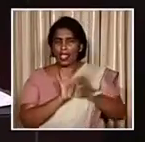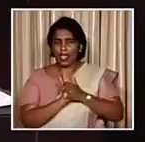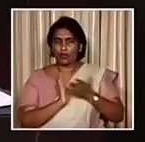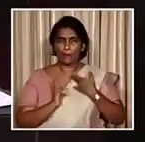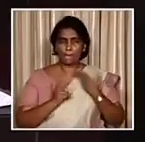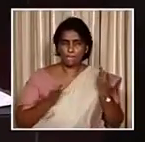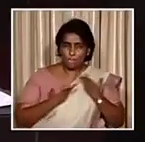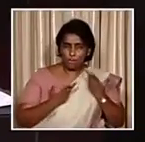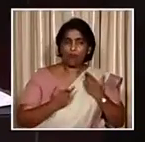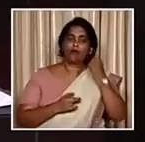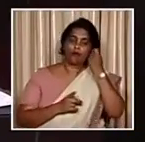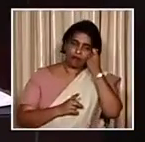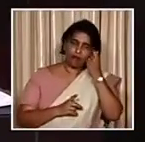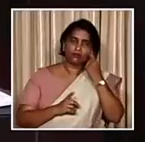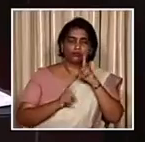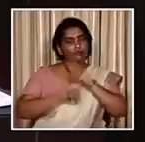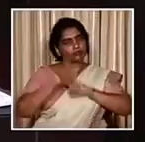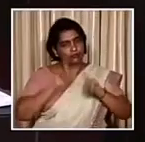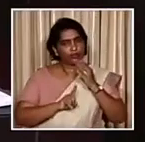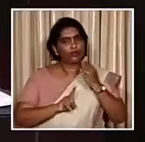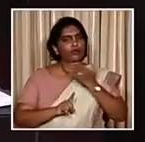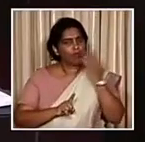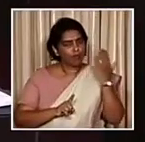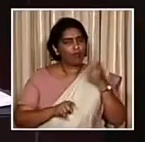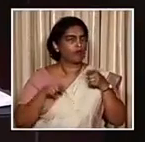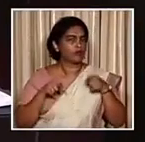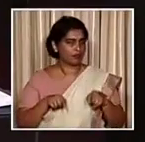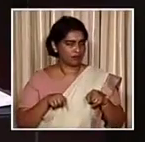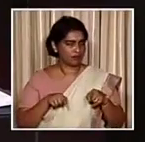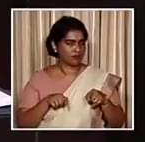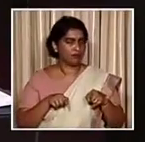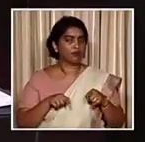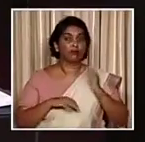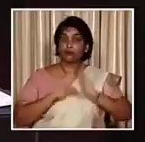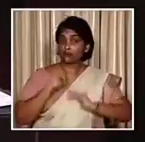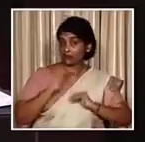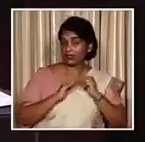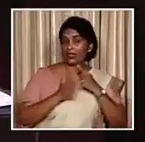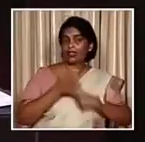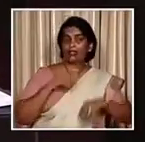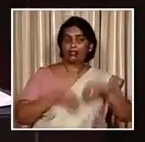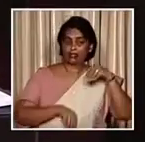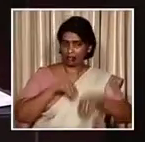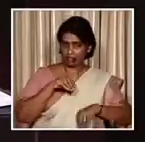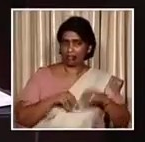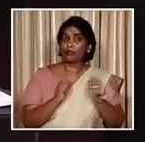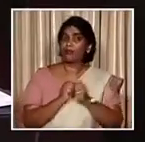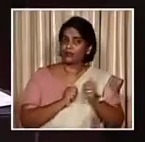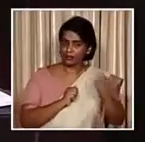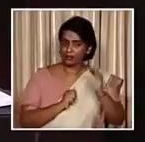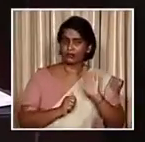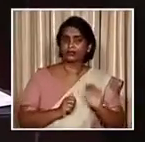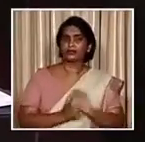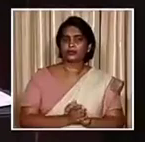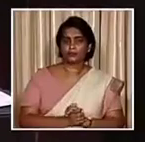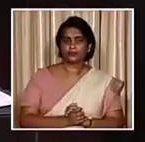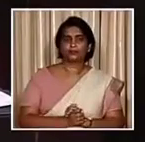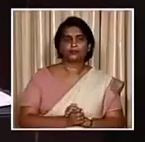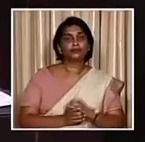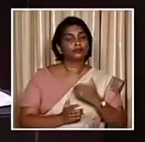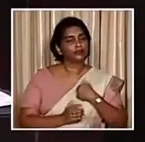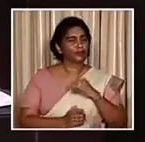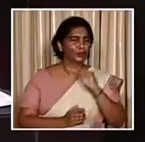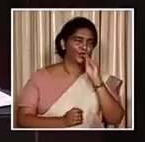called practical politics. It's called pragmatism. Let's do that. Yeah. We are not willing, just because the President makes a